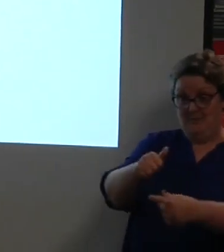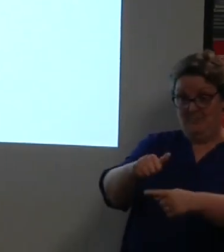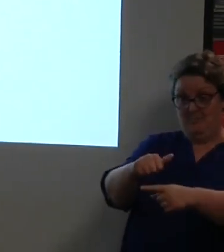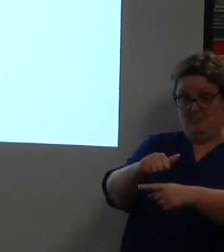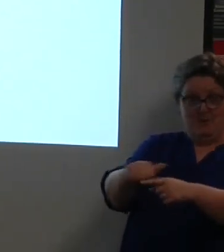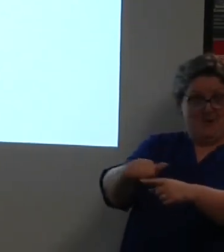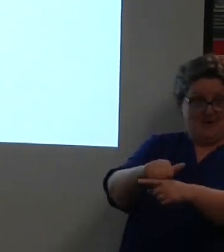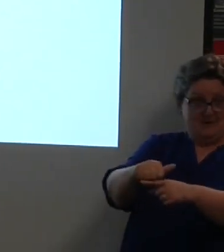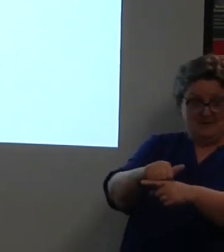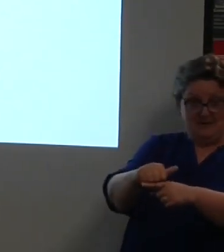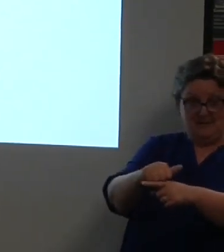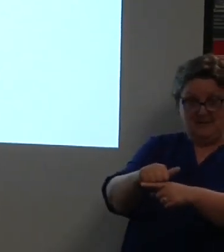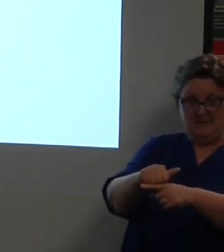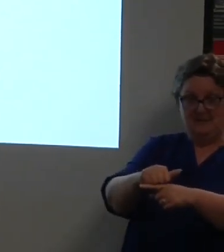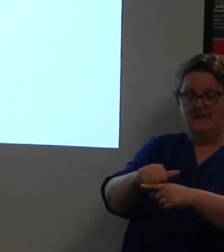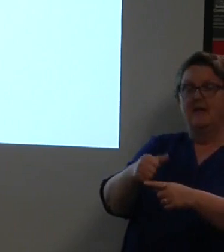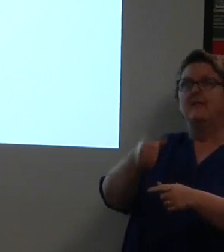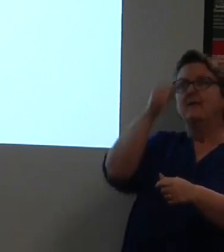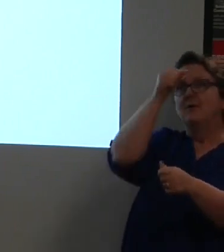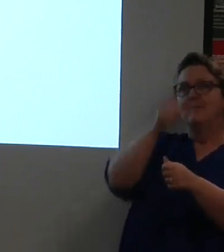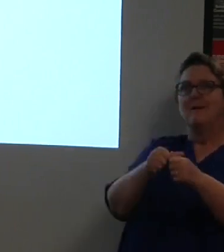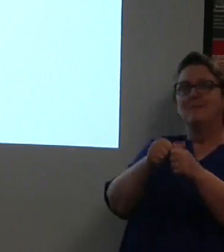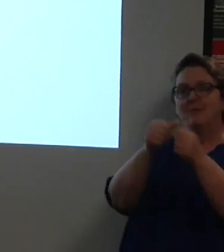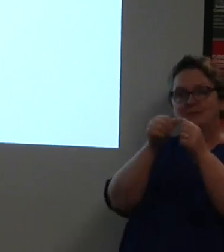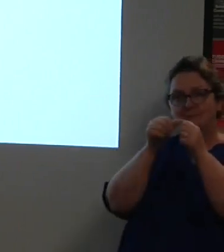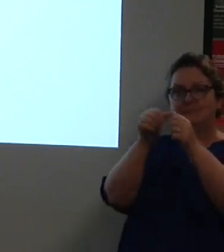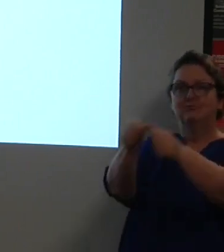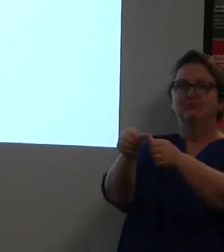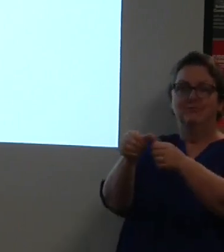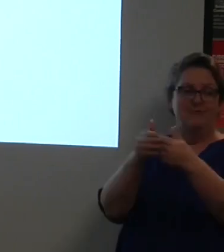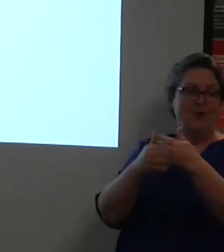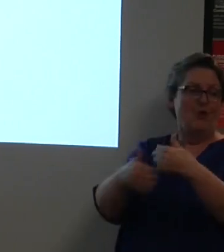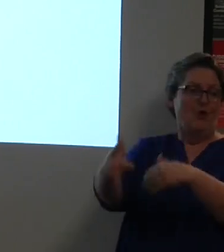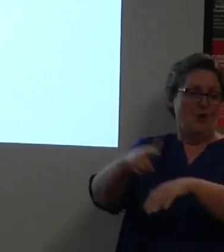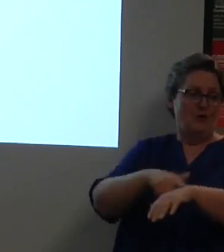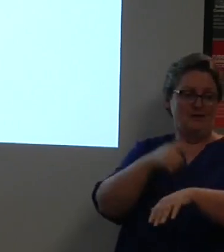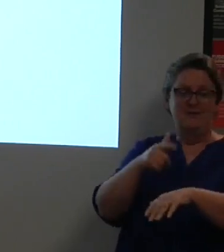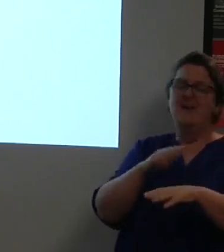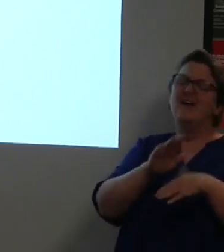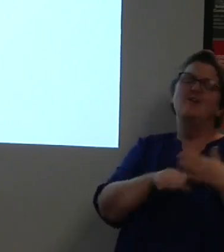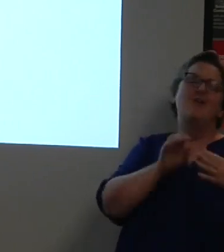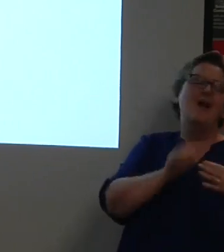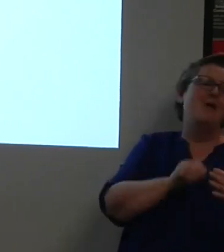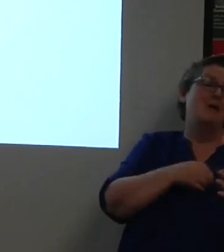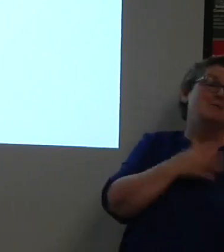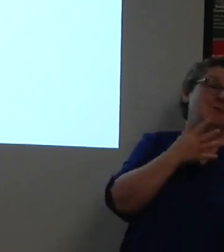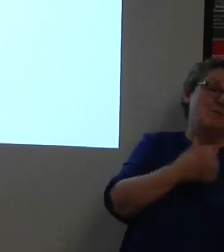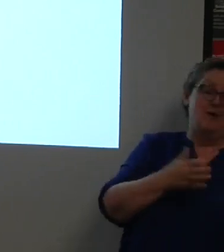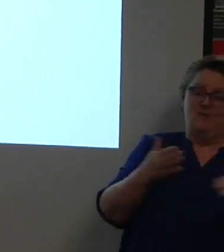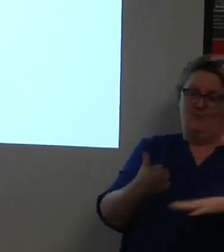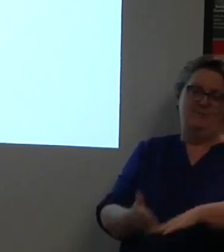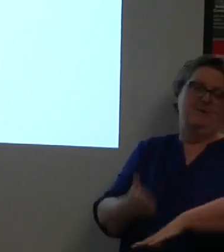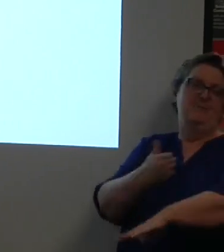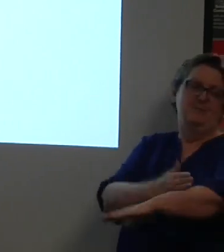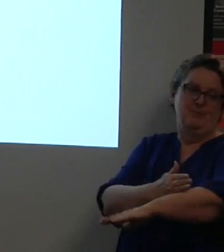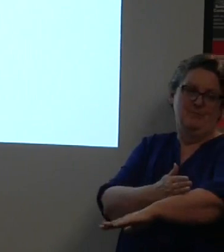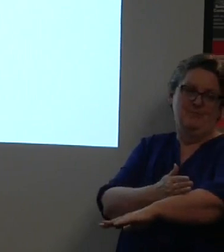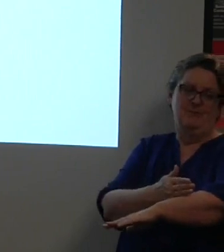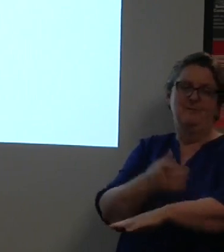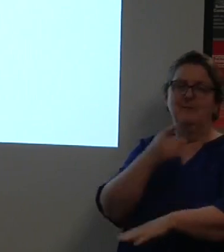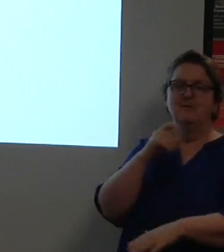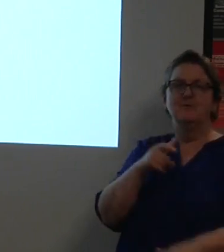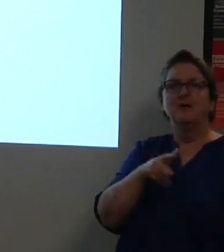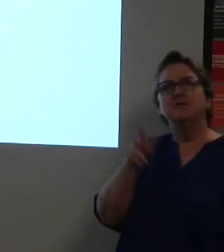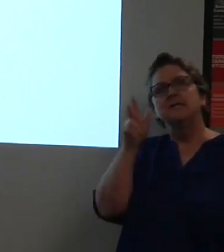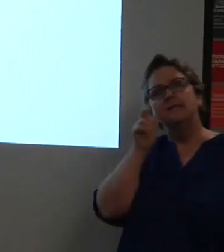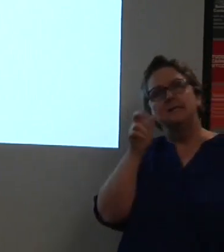information, they're going to retain it for longer. And basically all the learning outcomes that we want as teachers are going to be improved by them not just listening